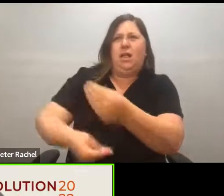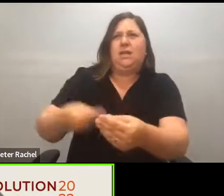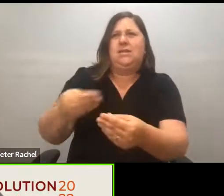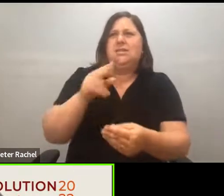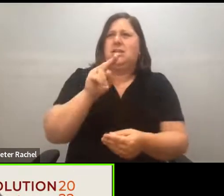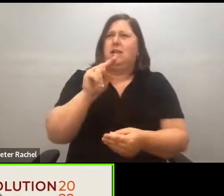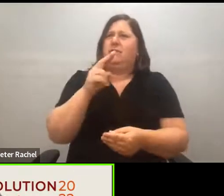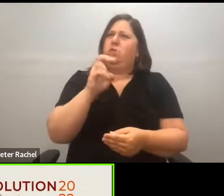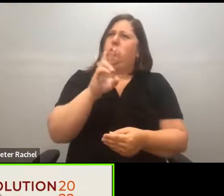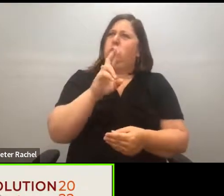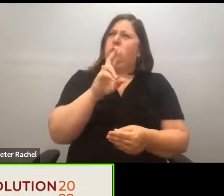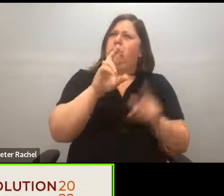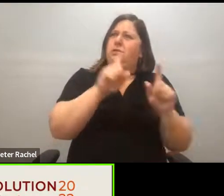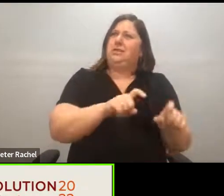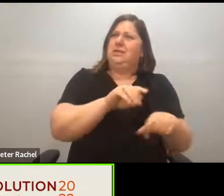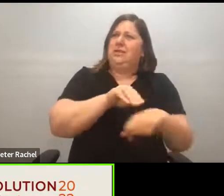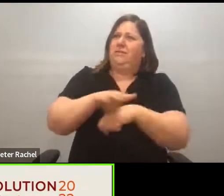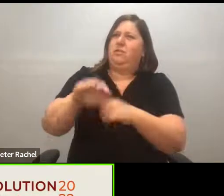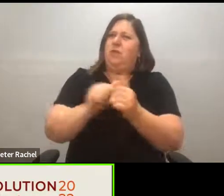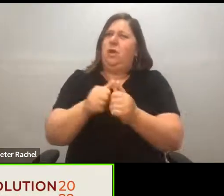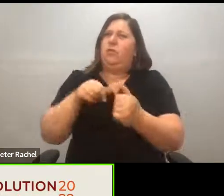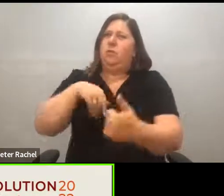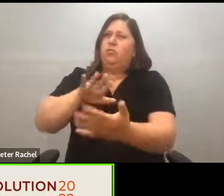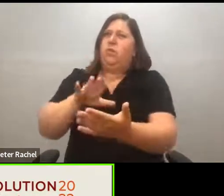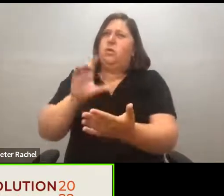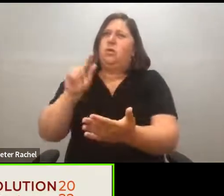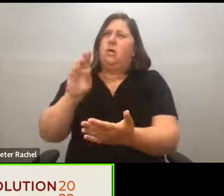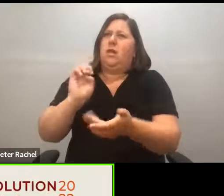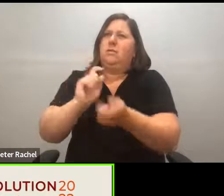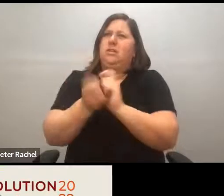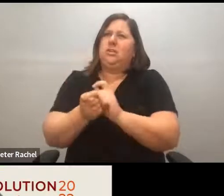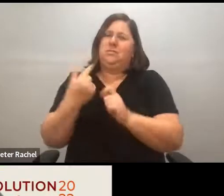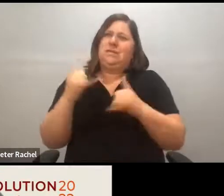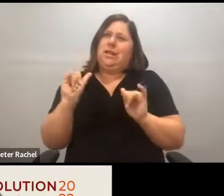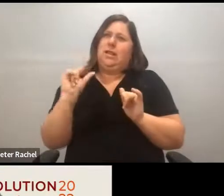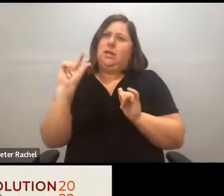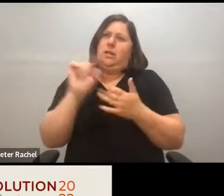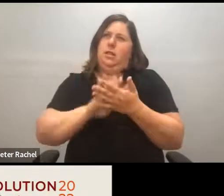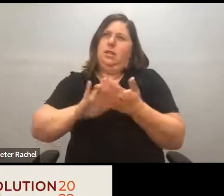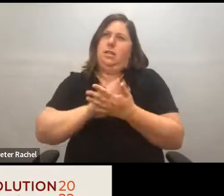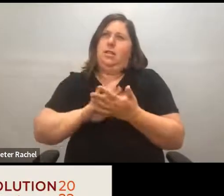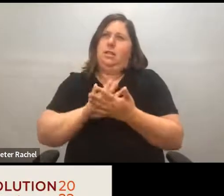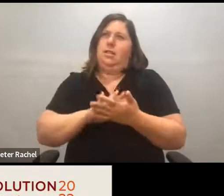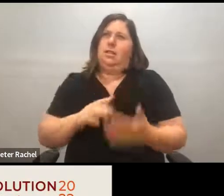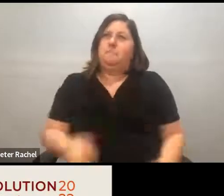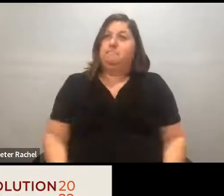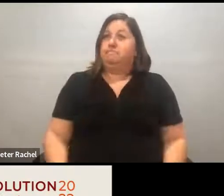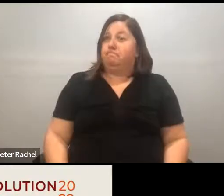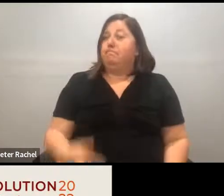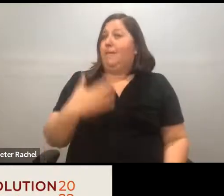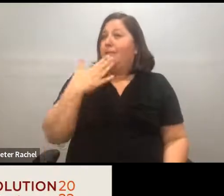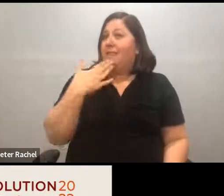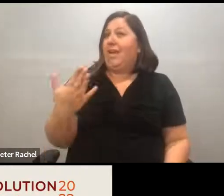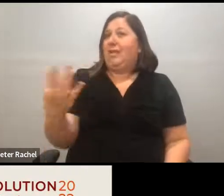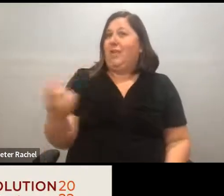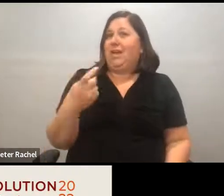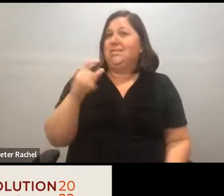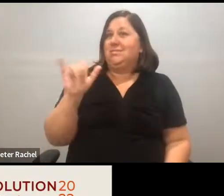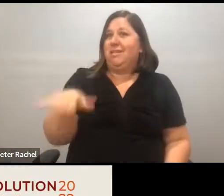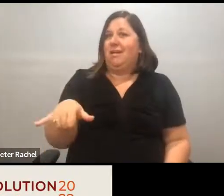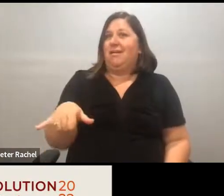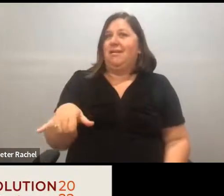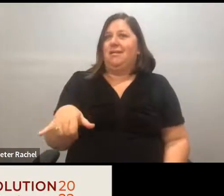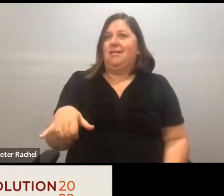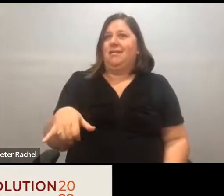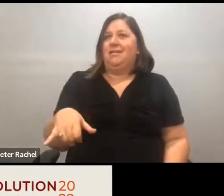testing informs how you approach climate change? I'm a little unclear. Thank you. Yeah, thank you so much for asking that question,